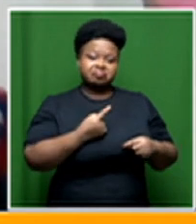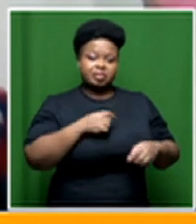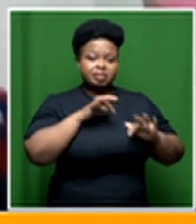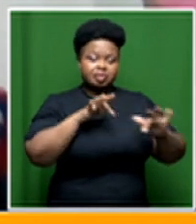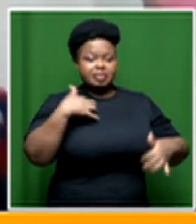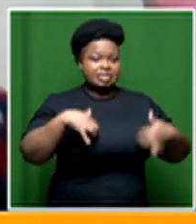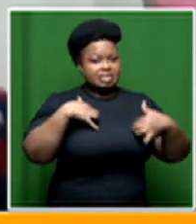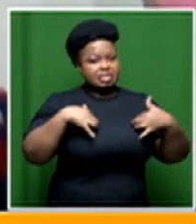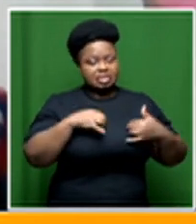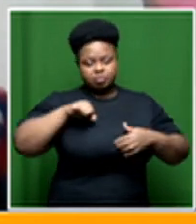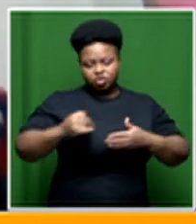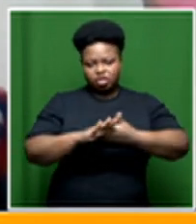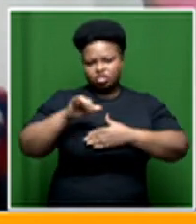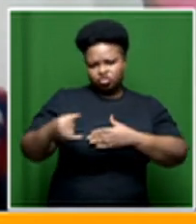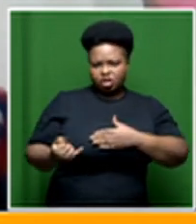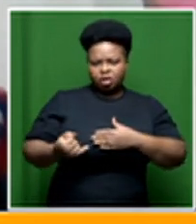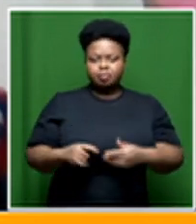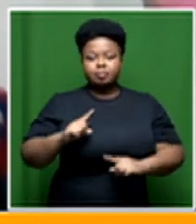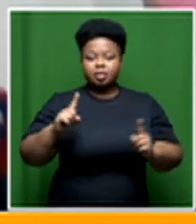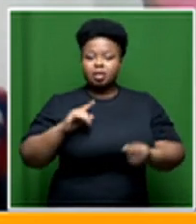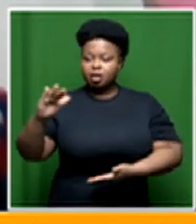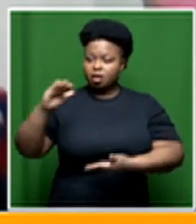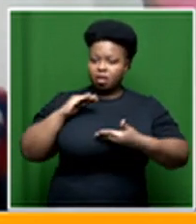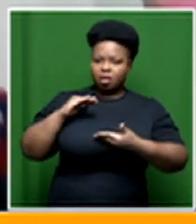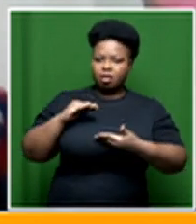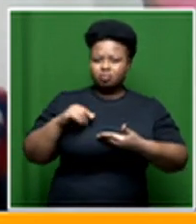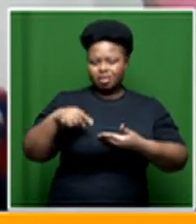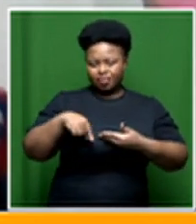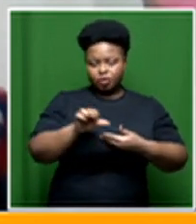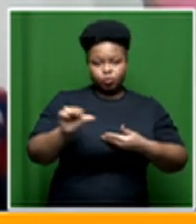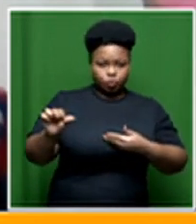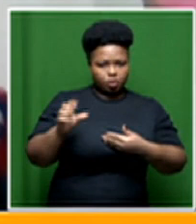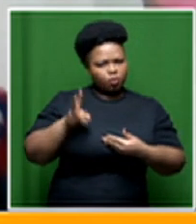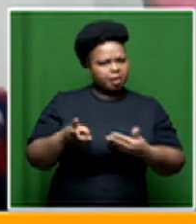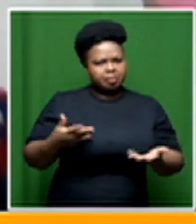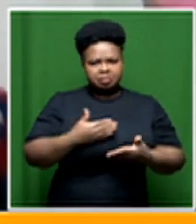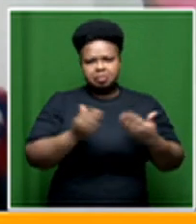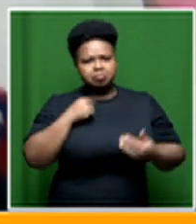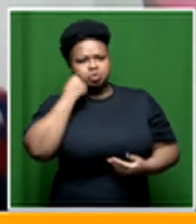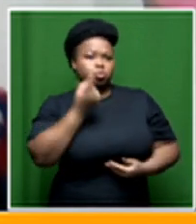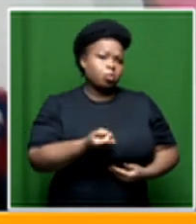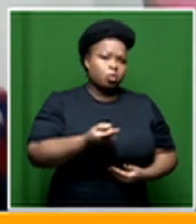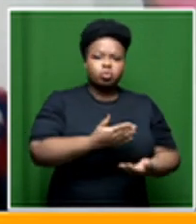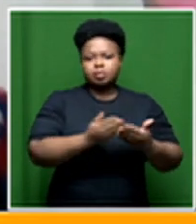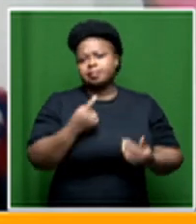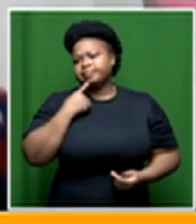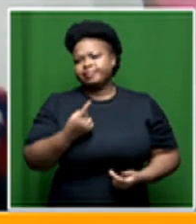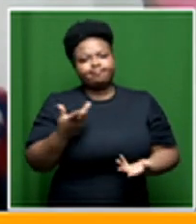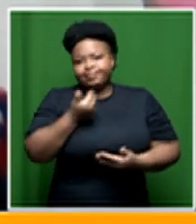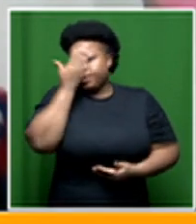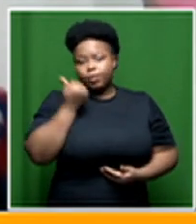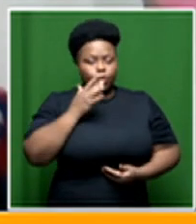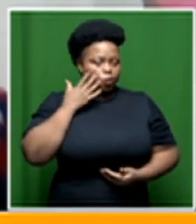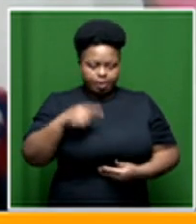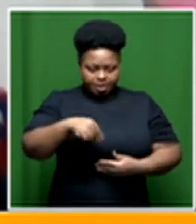excited about the Johnson & Johnson vaccine that is set to arrive sometime this week. Some are saying tomorrow, some are saying they don't